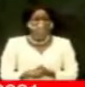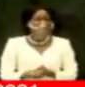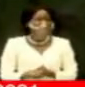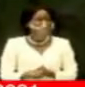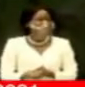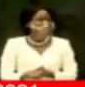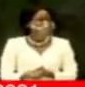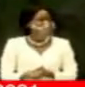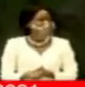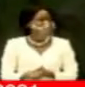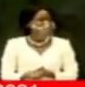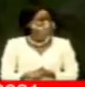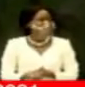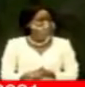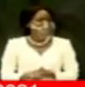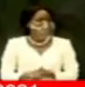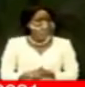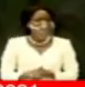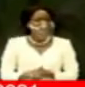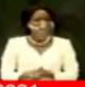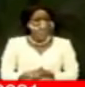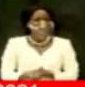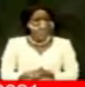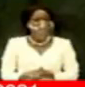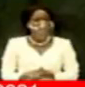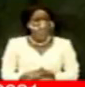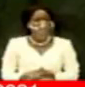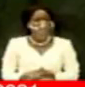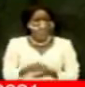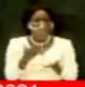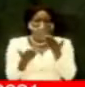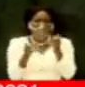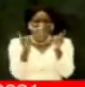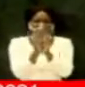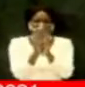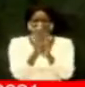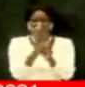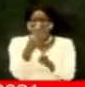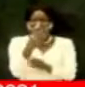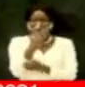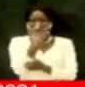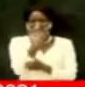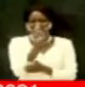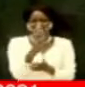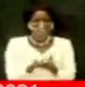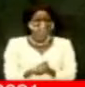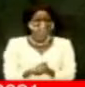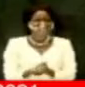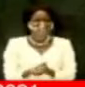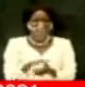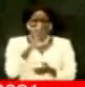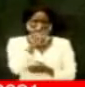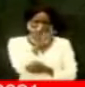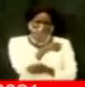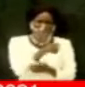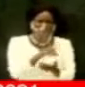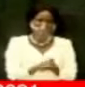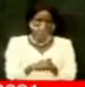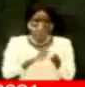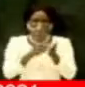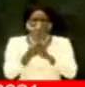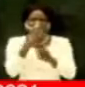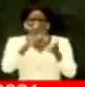Yes, sir. Chabino mwina, just briefly in English, what you have said, you have touched a number